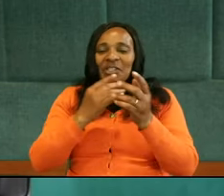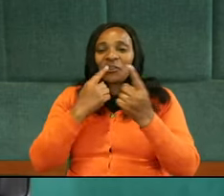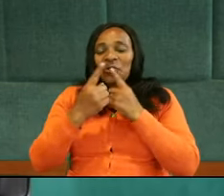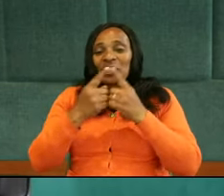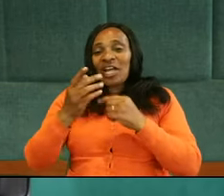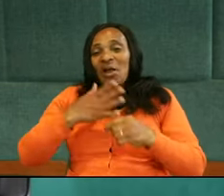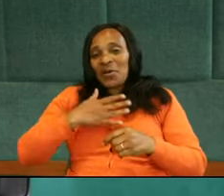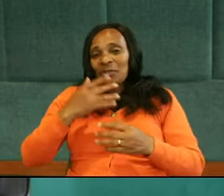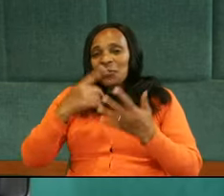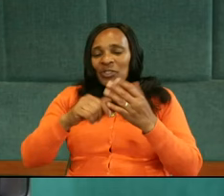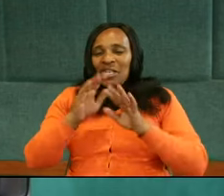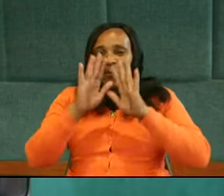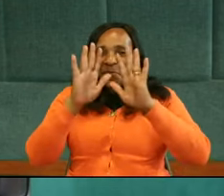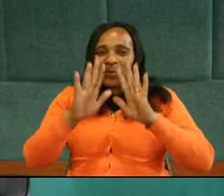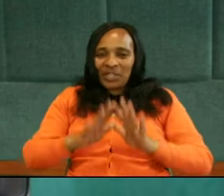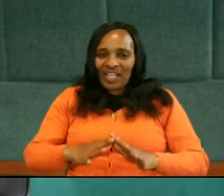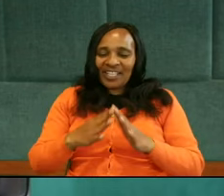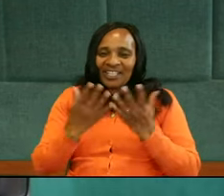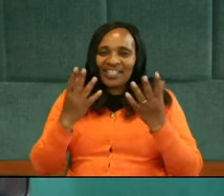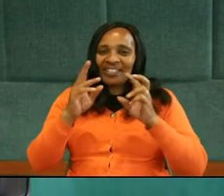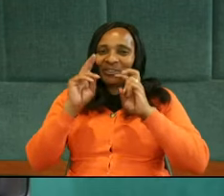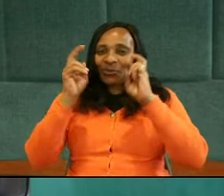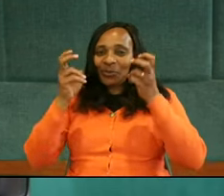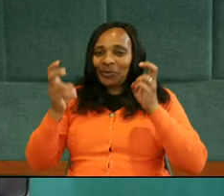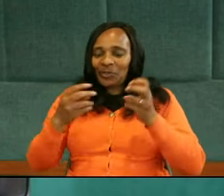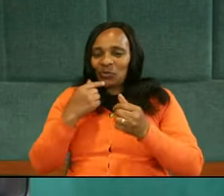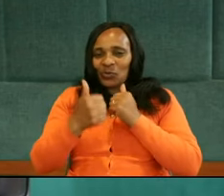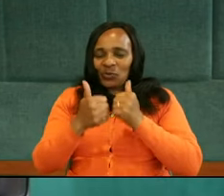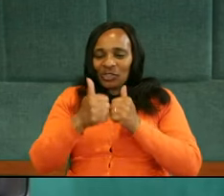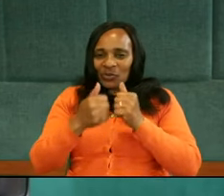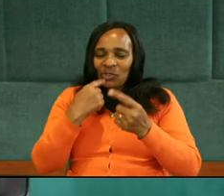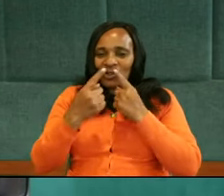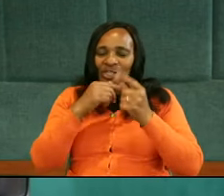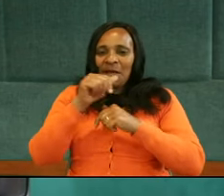about a very important theme that I really like to speak about.